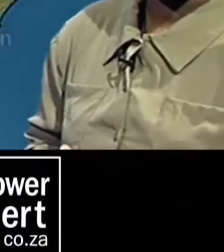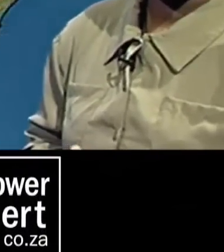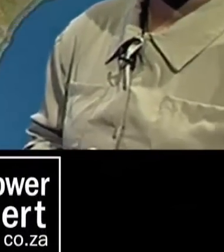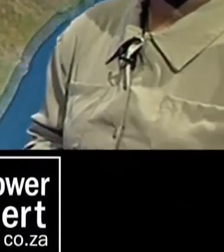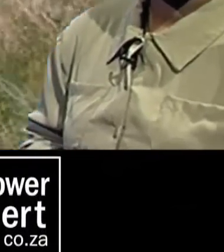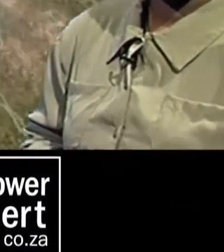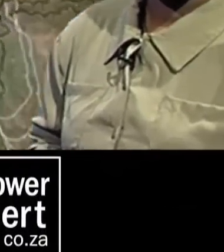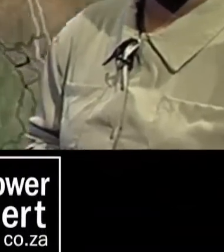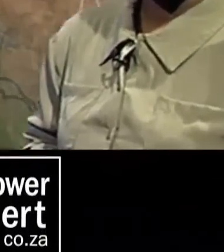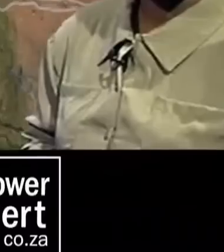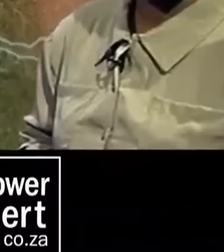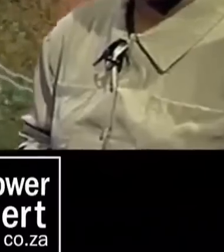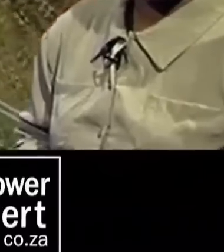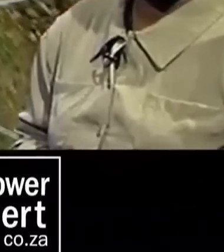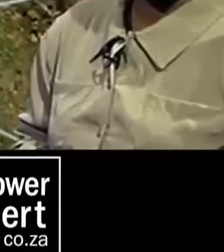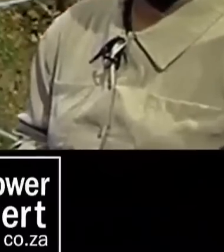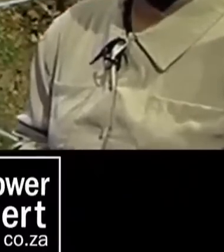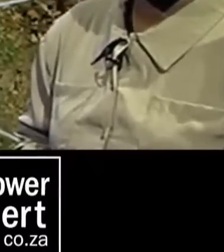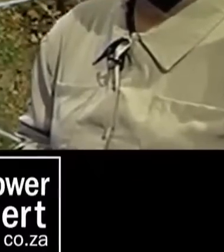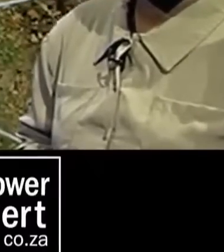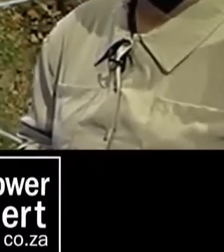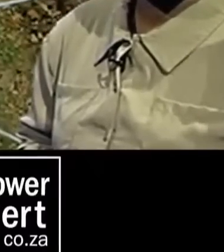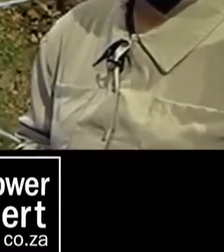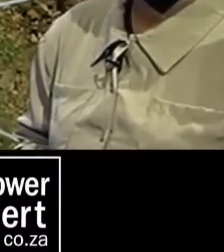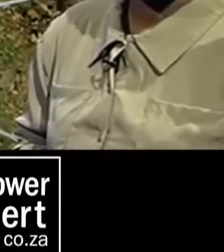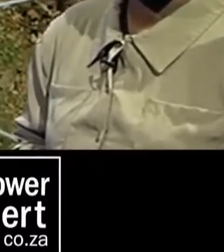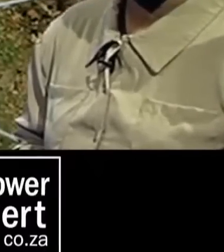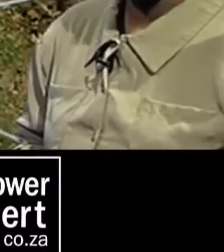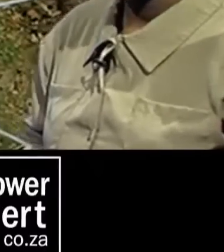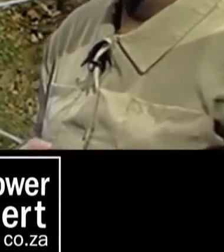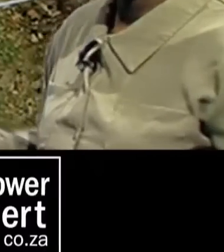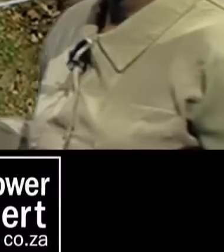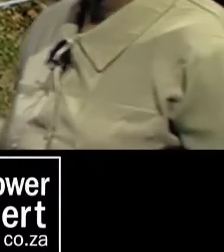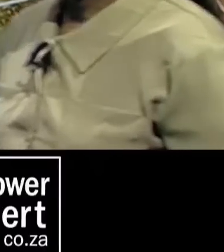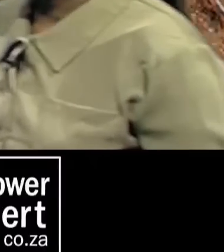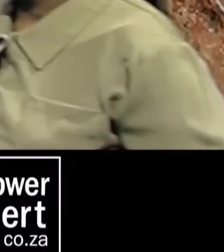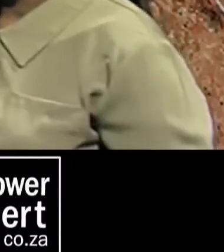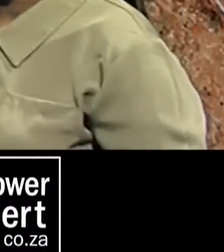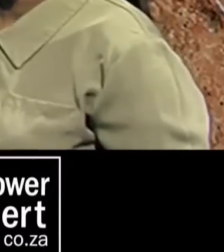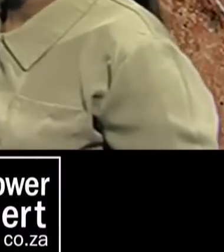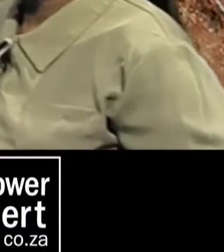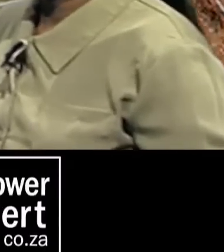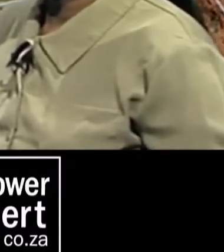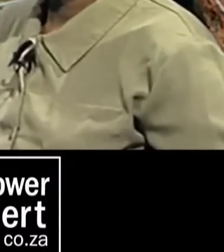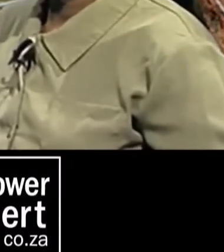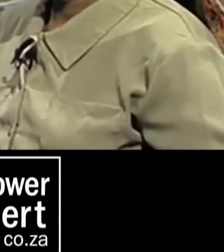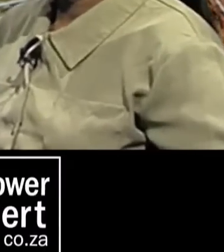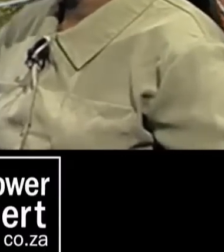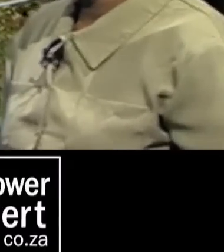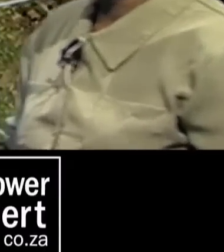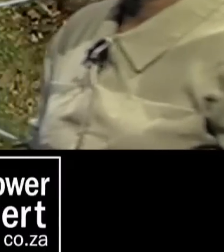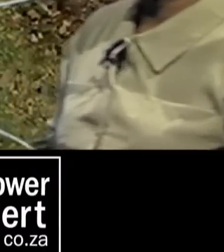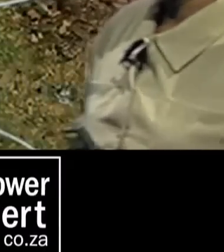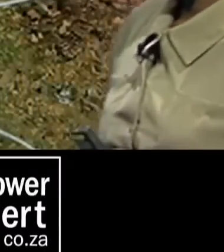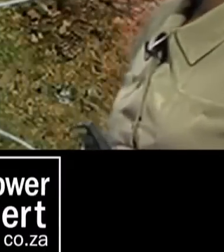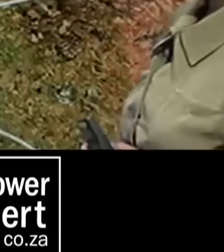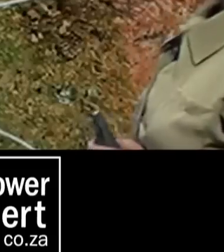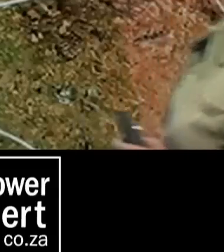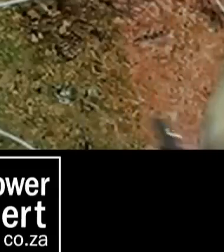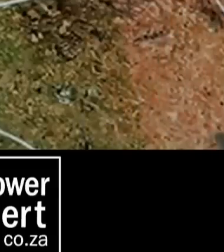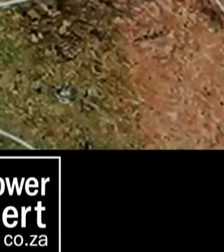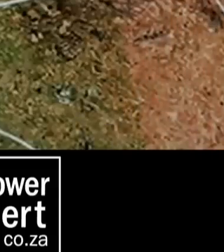kwa profenseng ya mono Gauteng re lebelela digrata tsa rona tsa di-temperature tsa maemo a bosa ga re lebelela profense ya mono Gauteng Springs go tla go le mogote